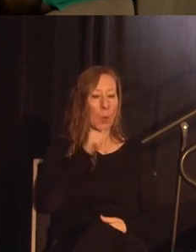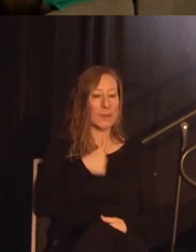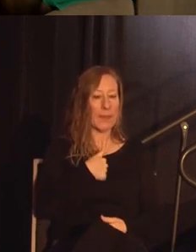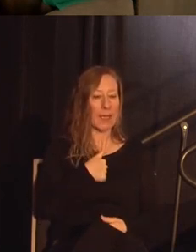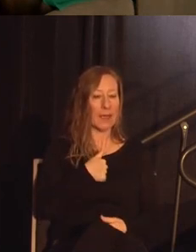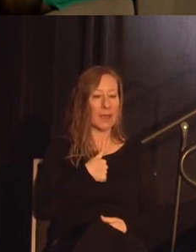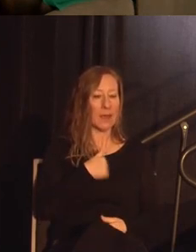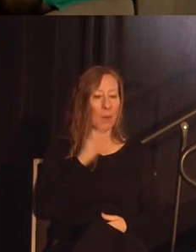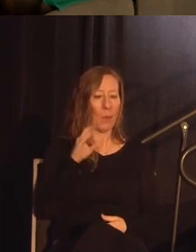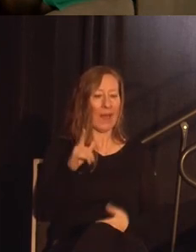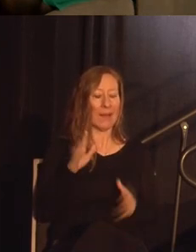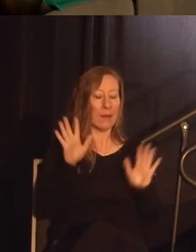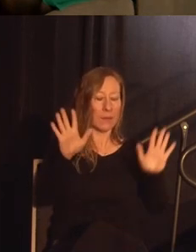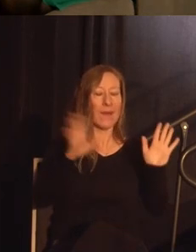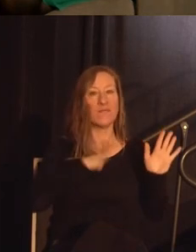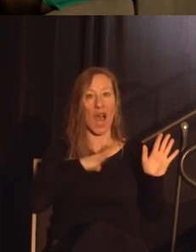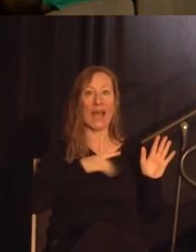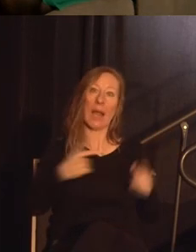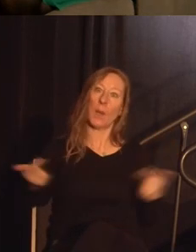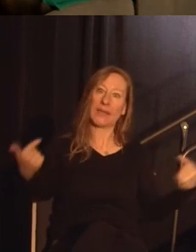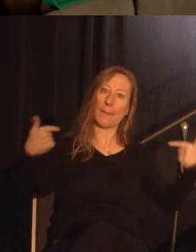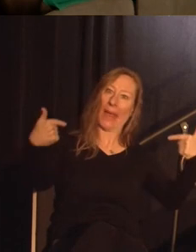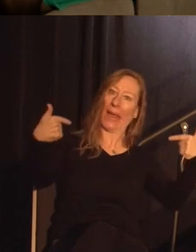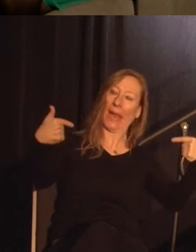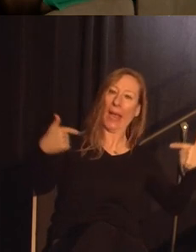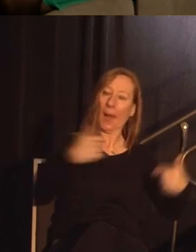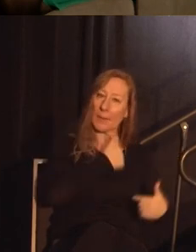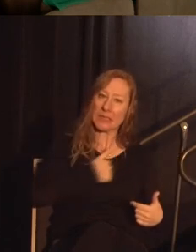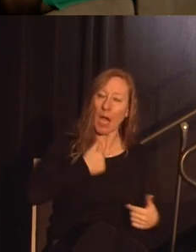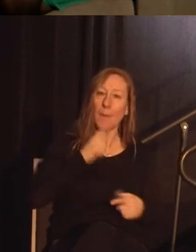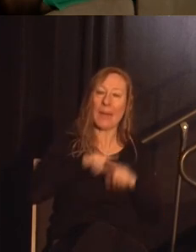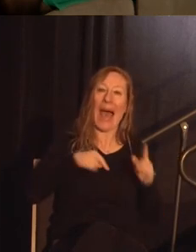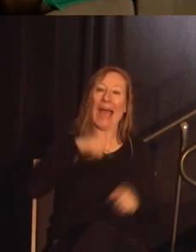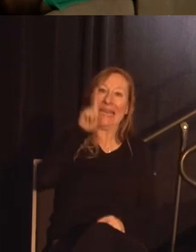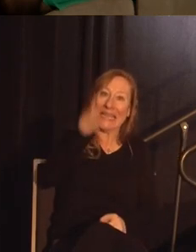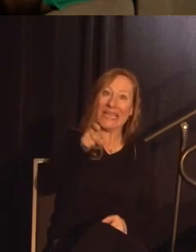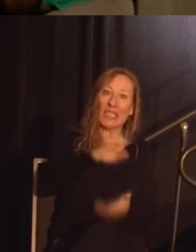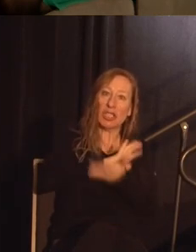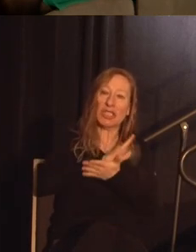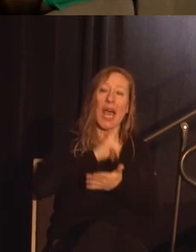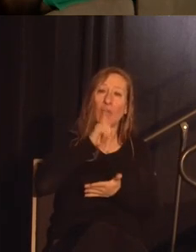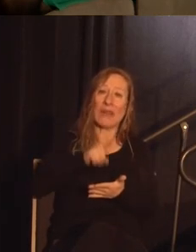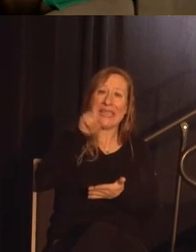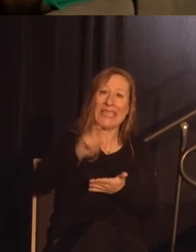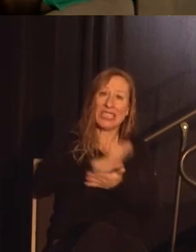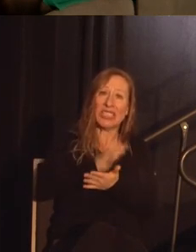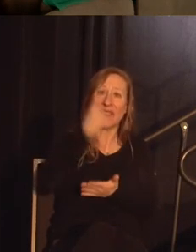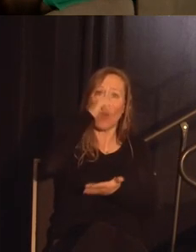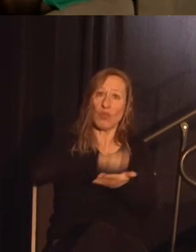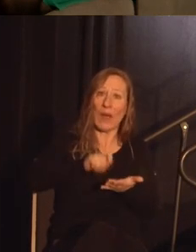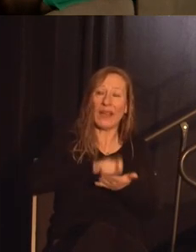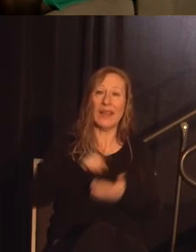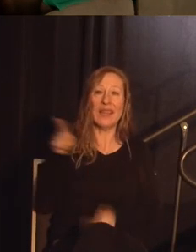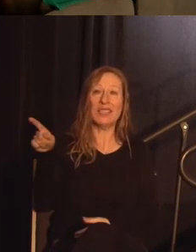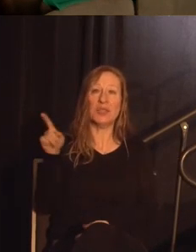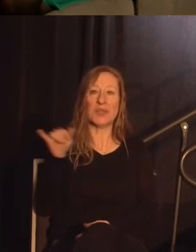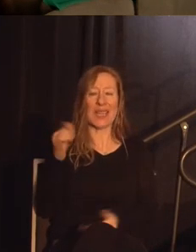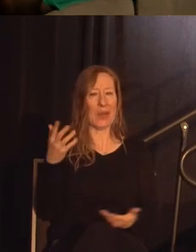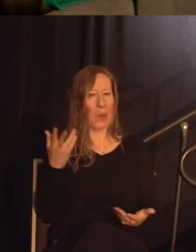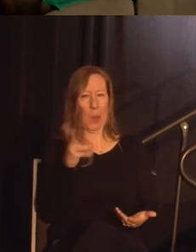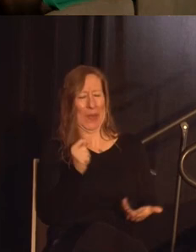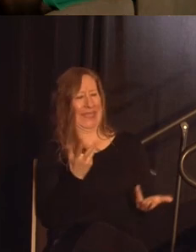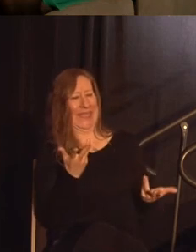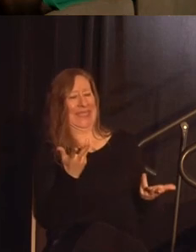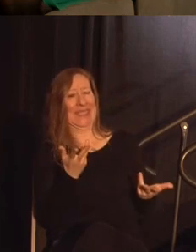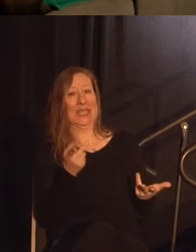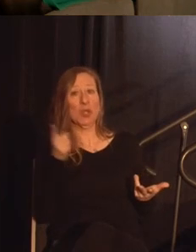And I was like, fine, it was me. I'm sorry, I just really need cheese. Like, I really need cheese to write. And she was like, what? And so